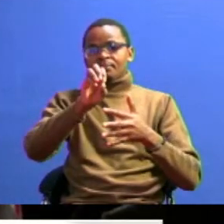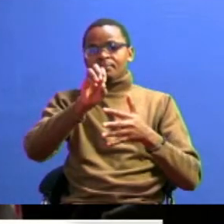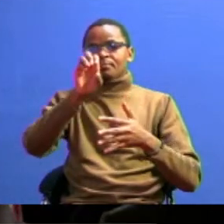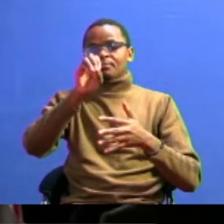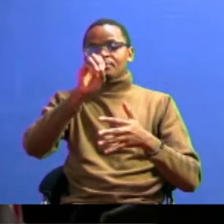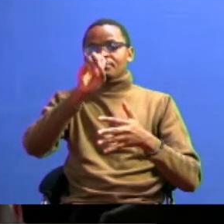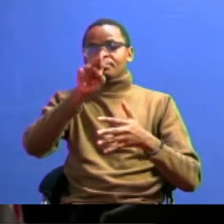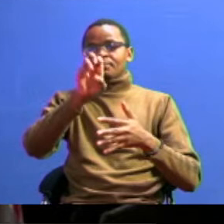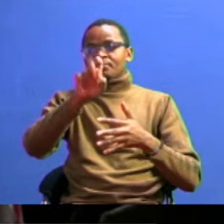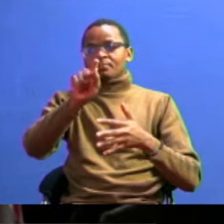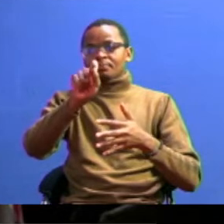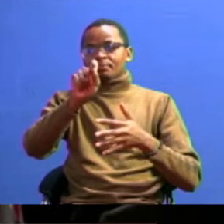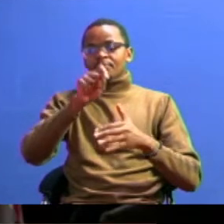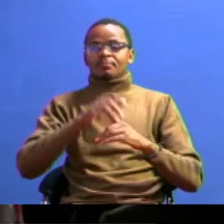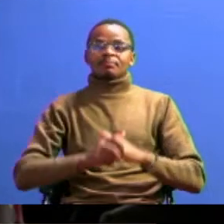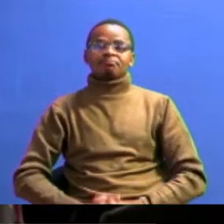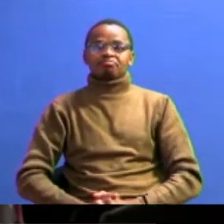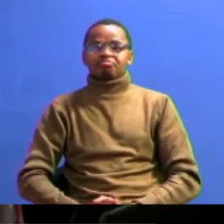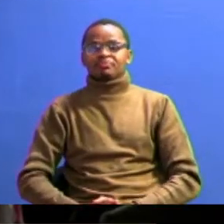News.